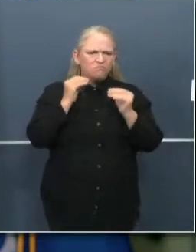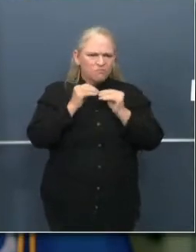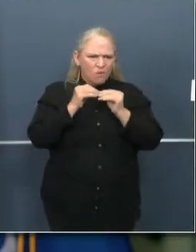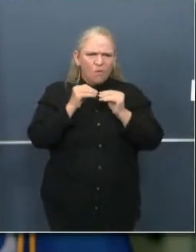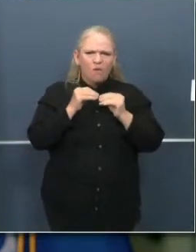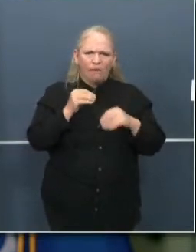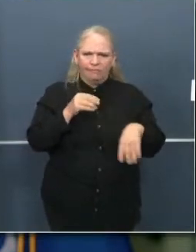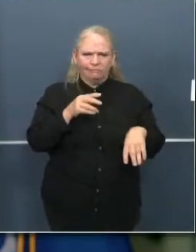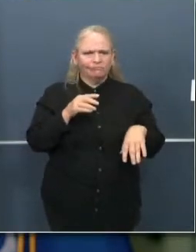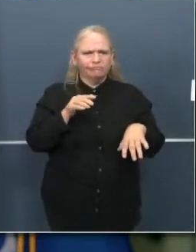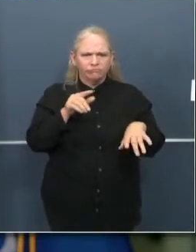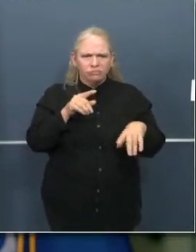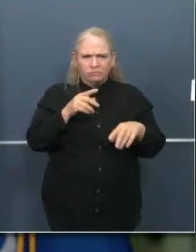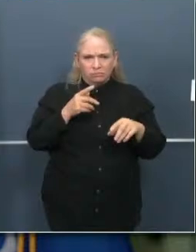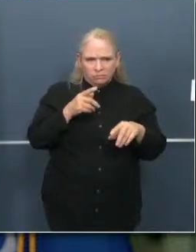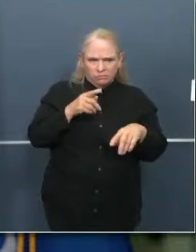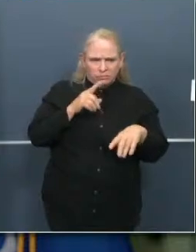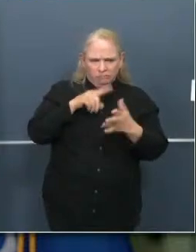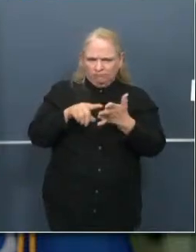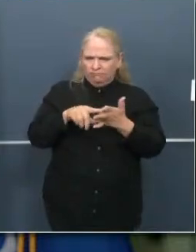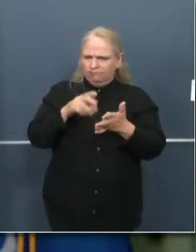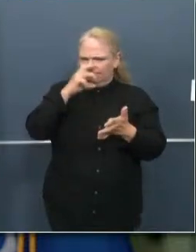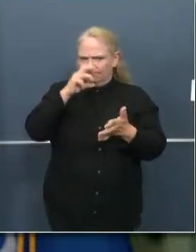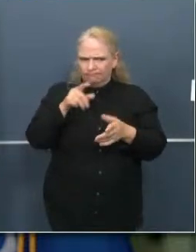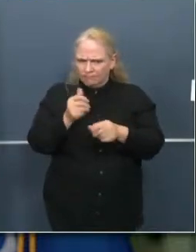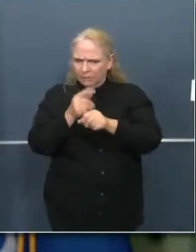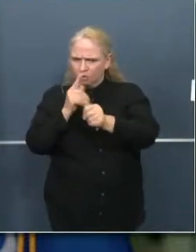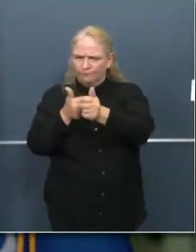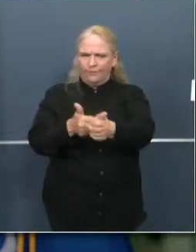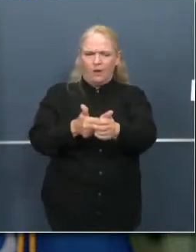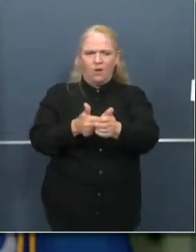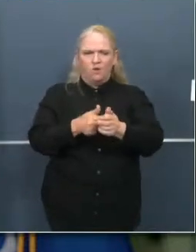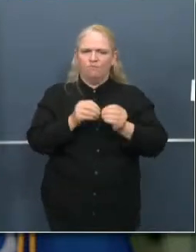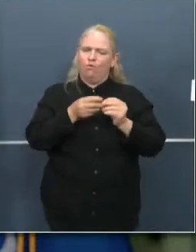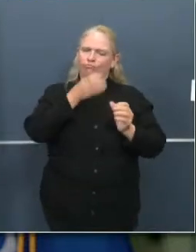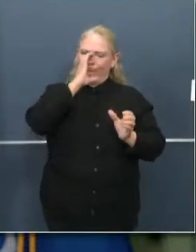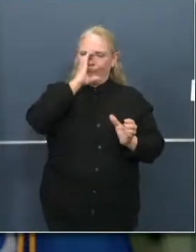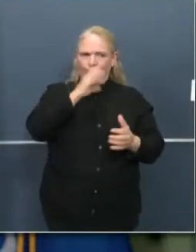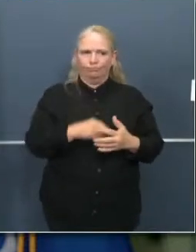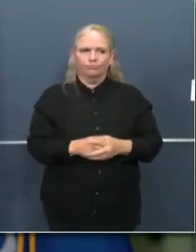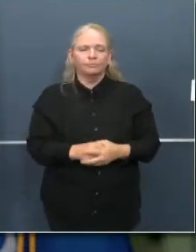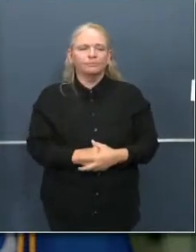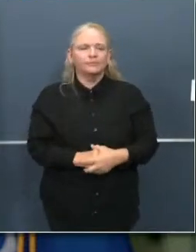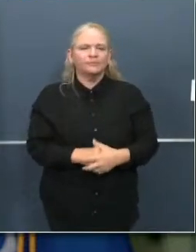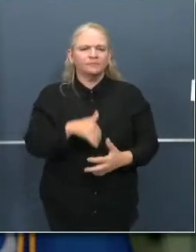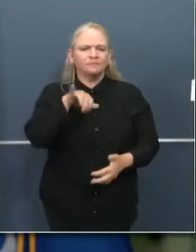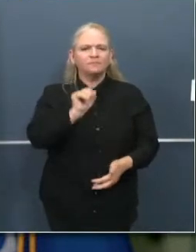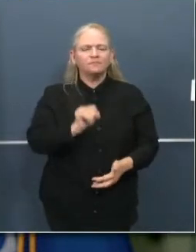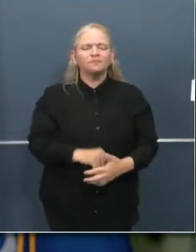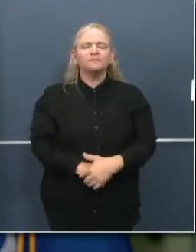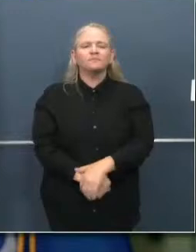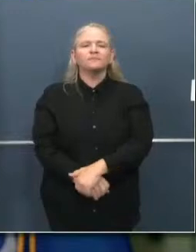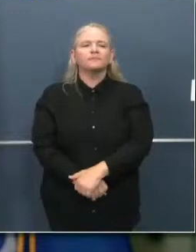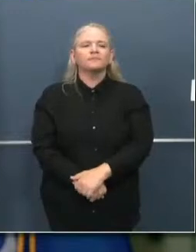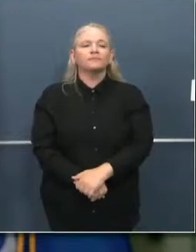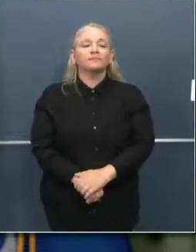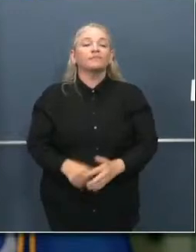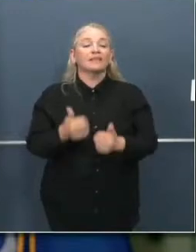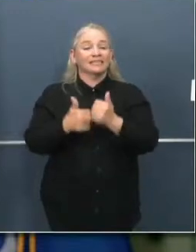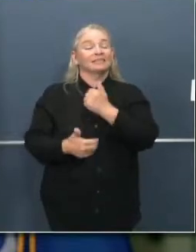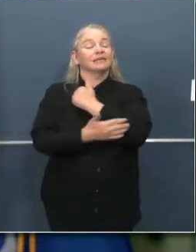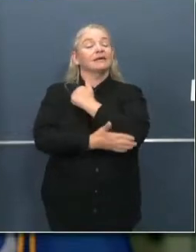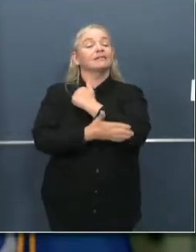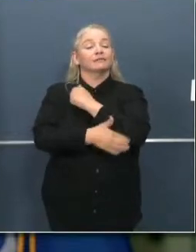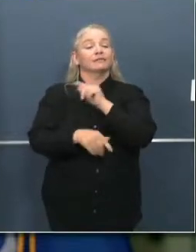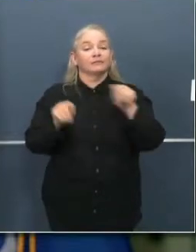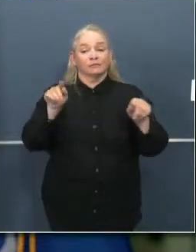local, county, state level done more to educate and encourage people to modify behaviors in a more responsible way. Here's the good